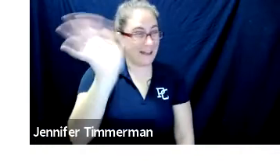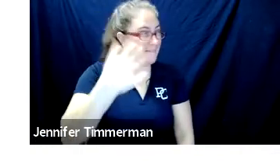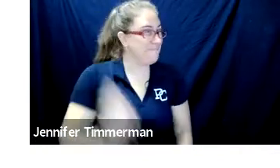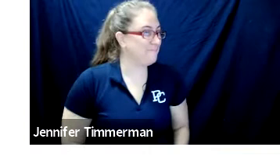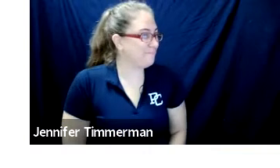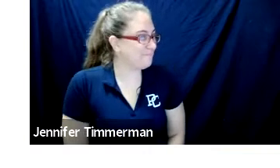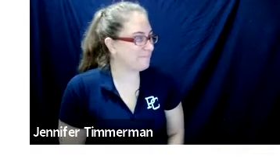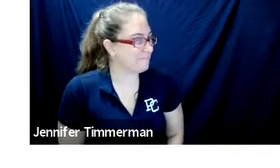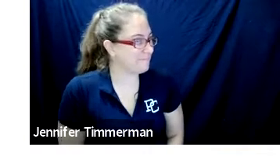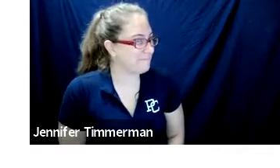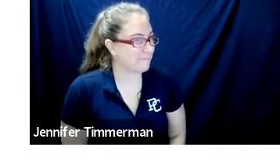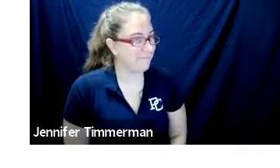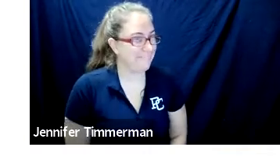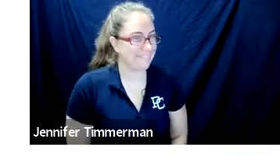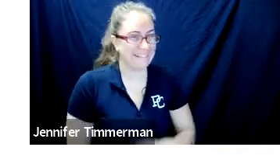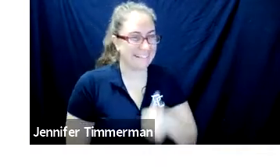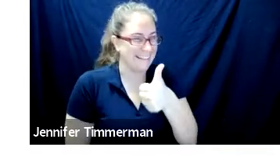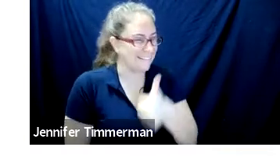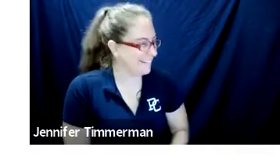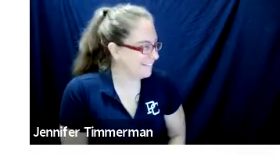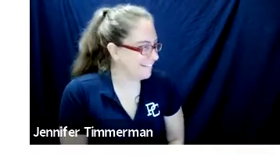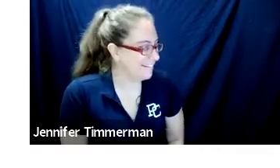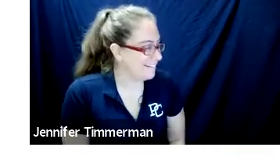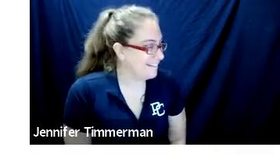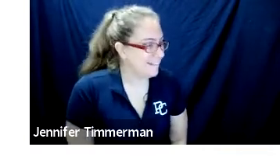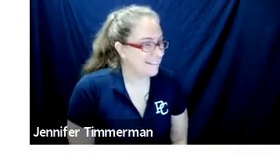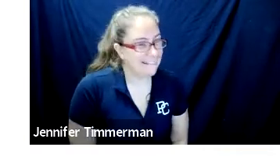Hi, Bob. Great to see you.